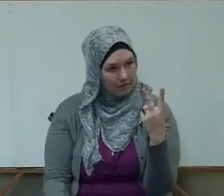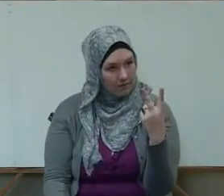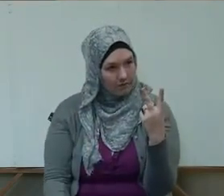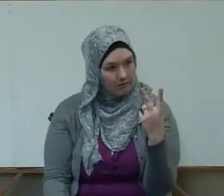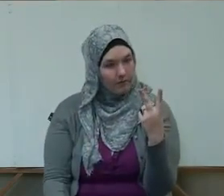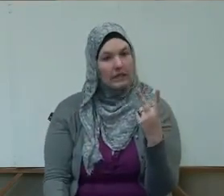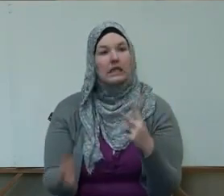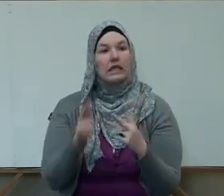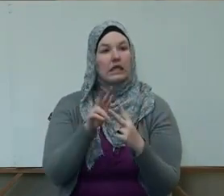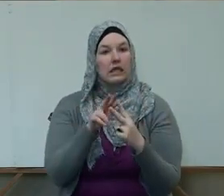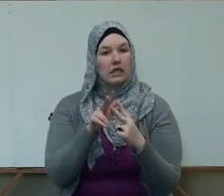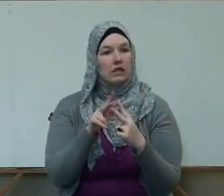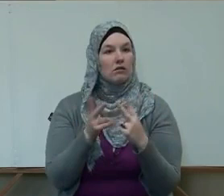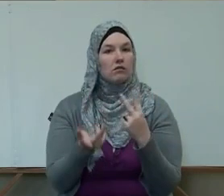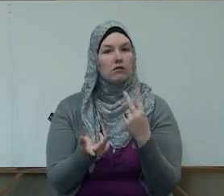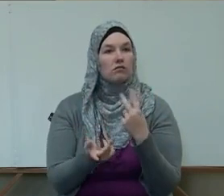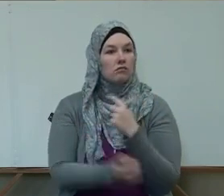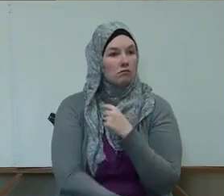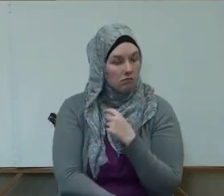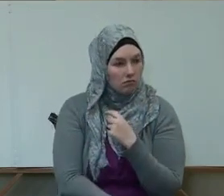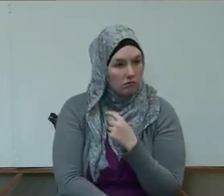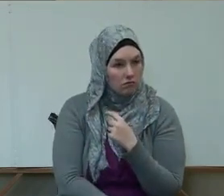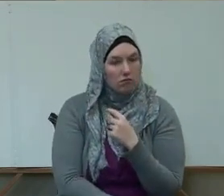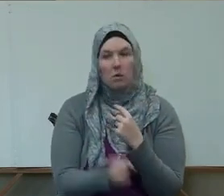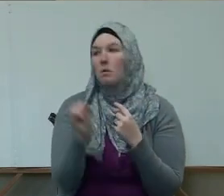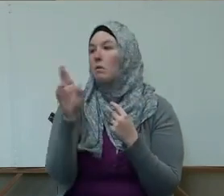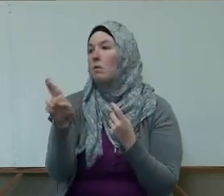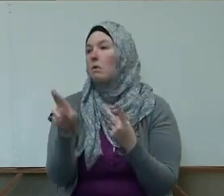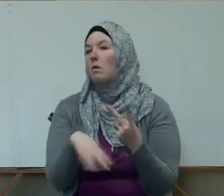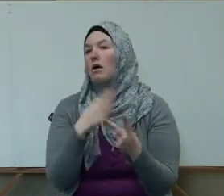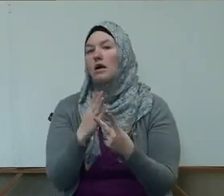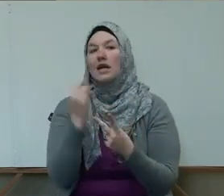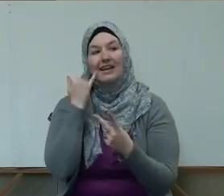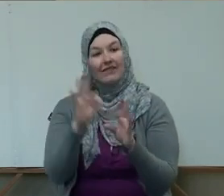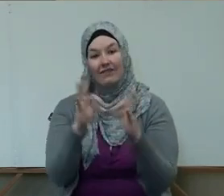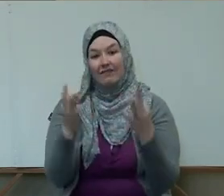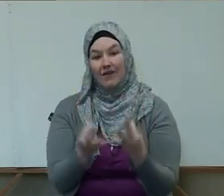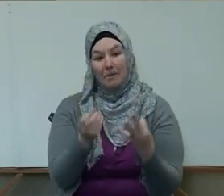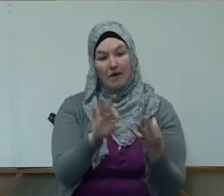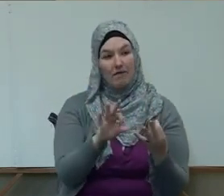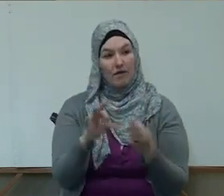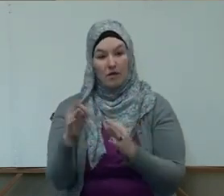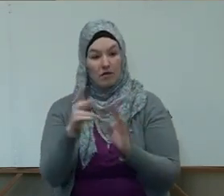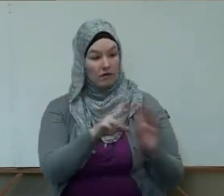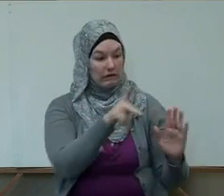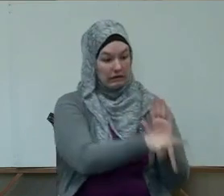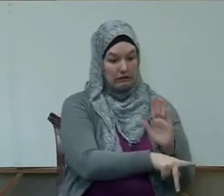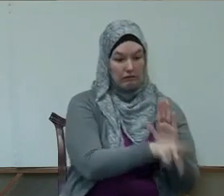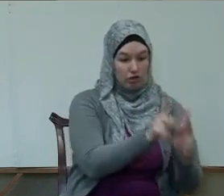retribution, which is qisas, or that if the family of the deceased, the